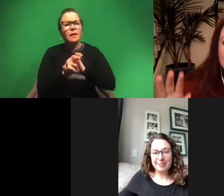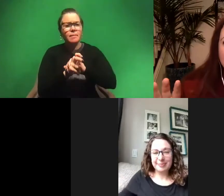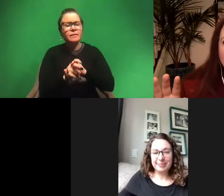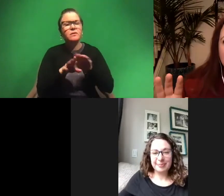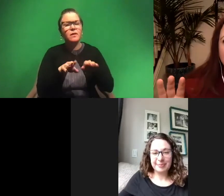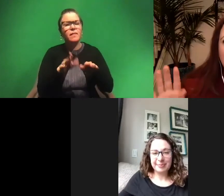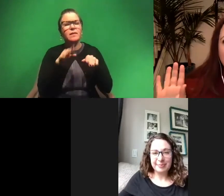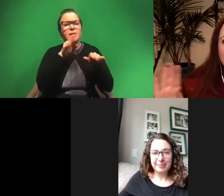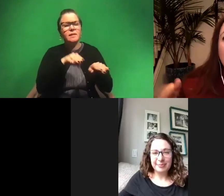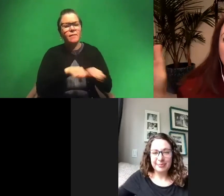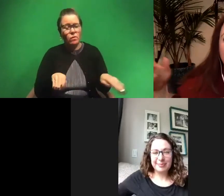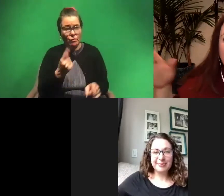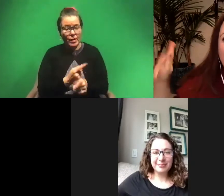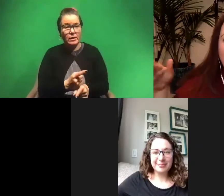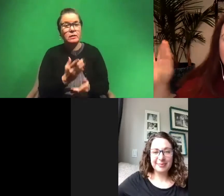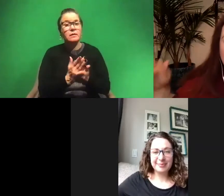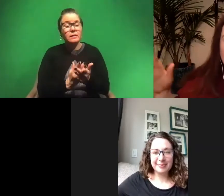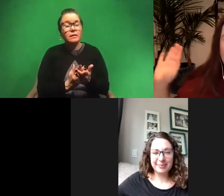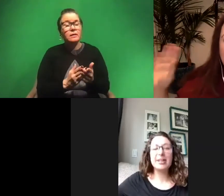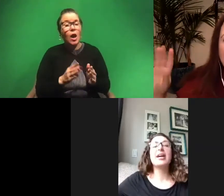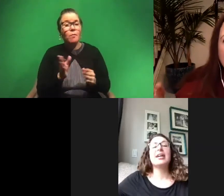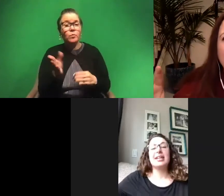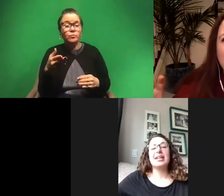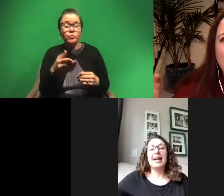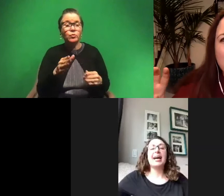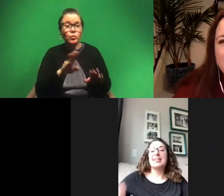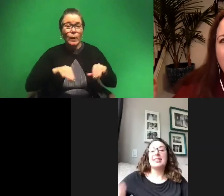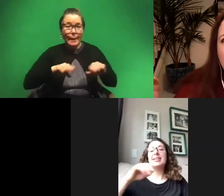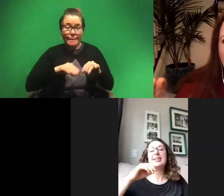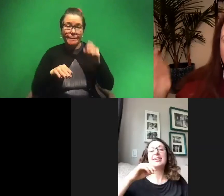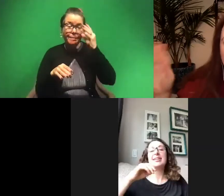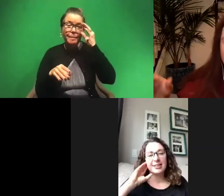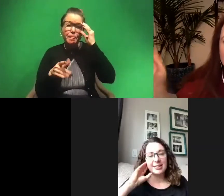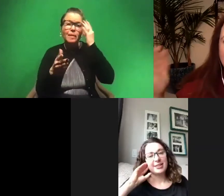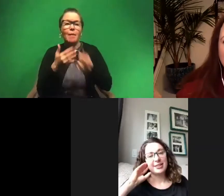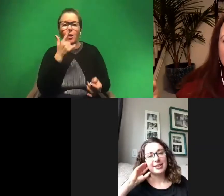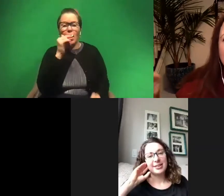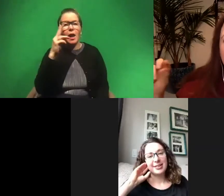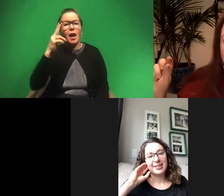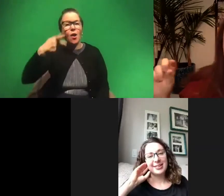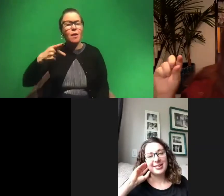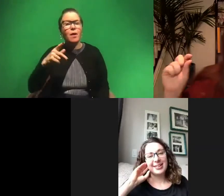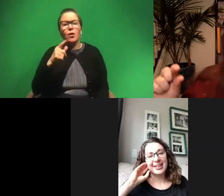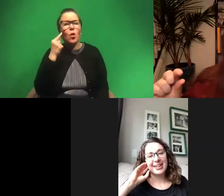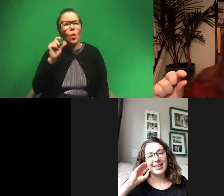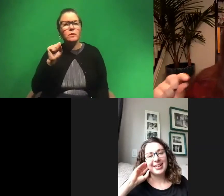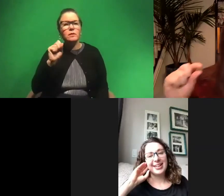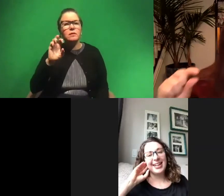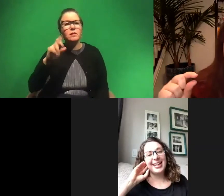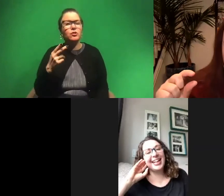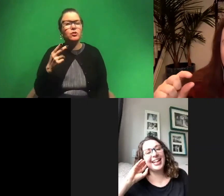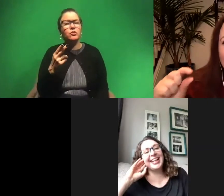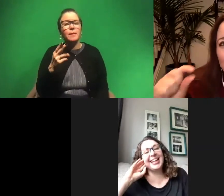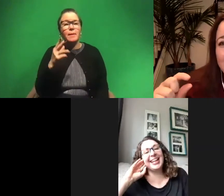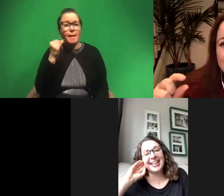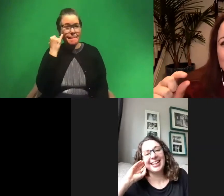some snails like swim. They're like up and moving. They kind of look like, if you've ever seen Harry Potter and the Golden Snitch, like imagine a black